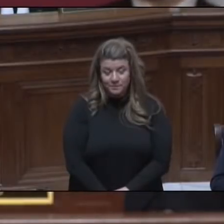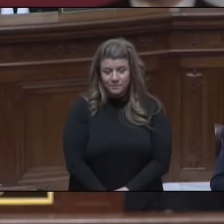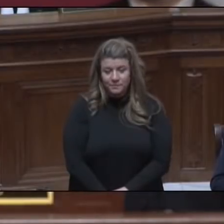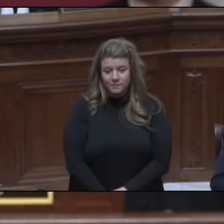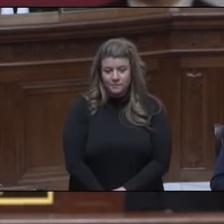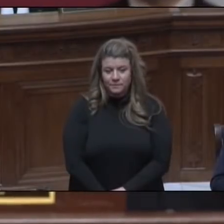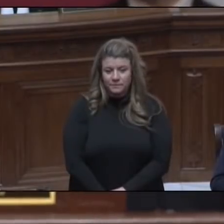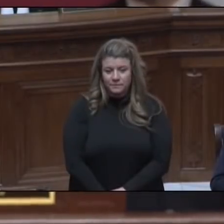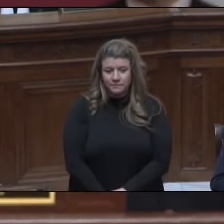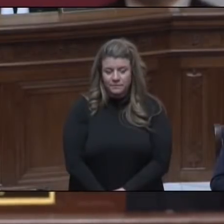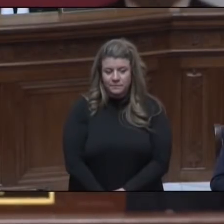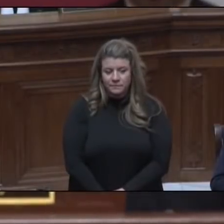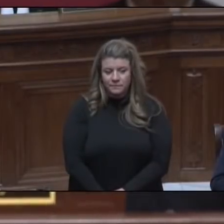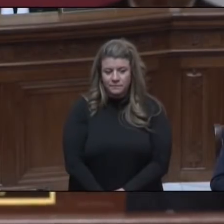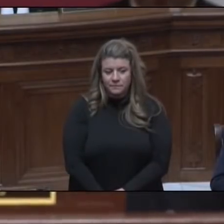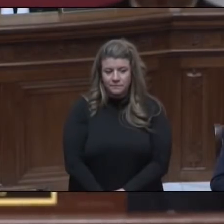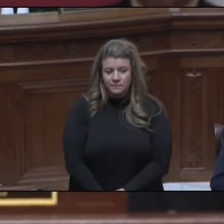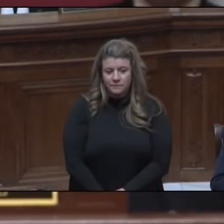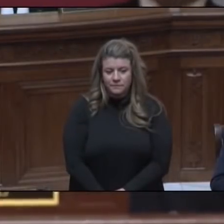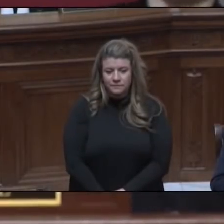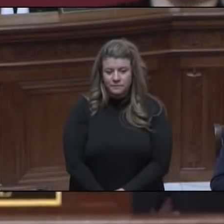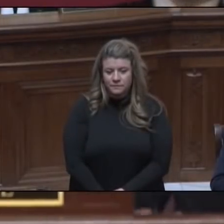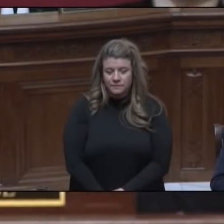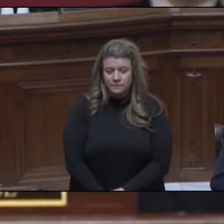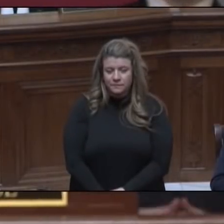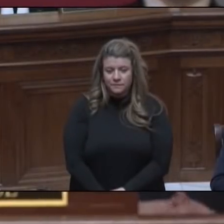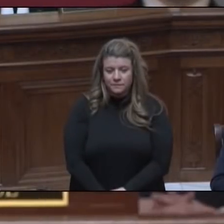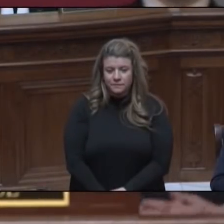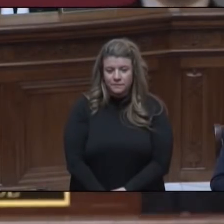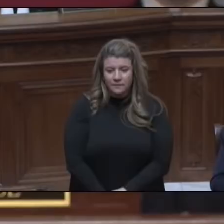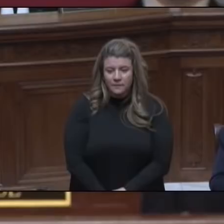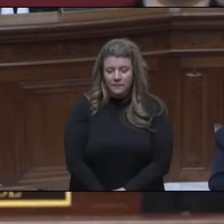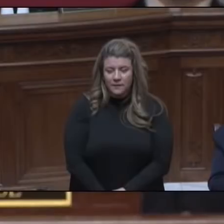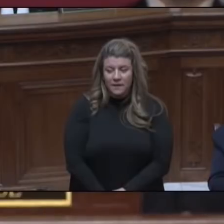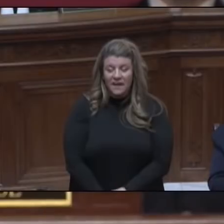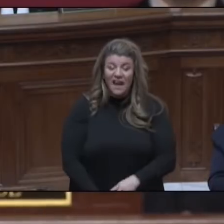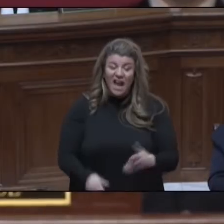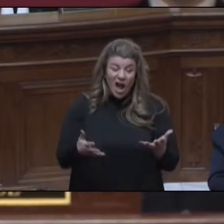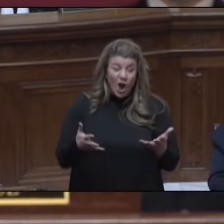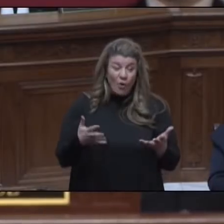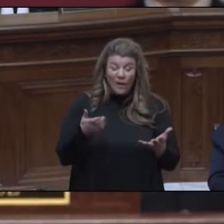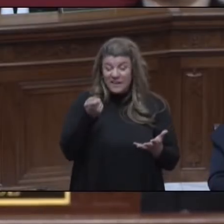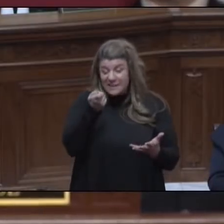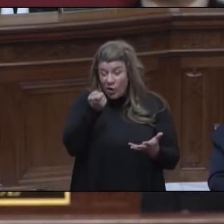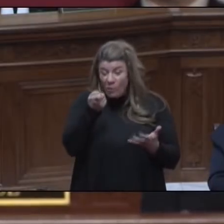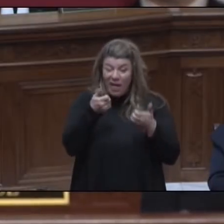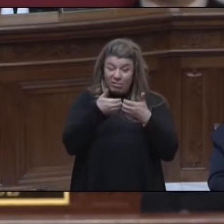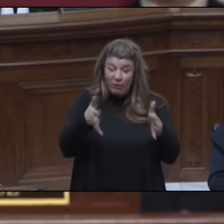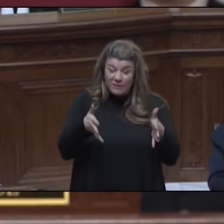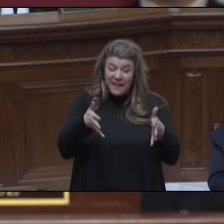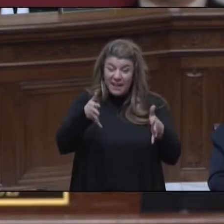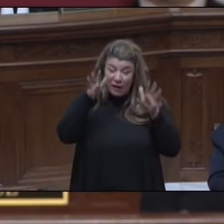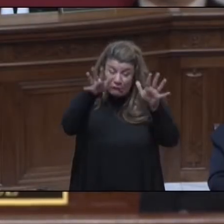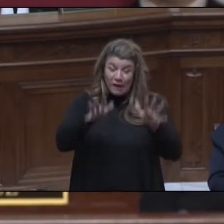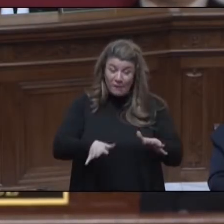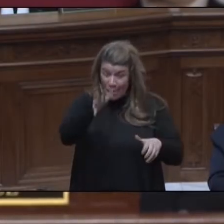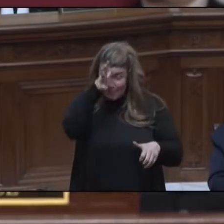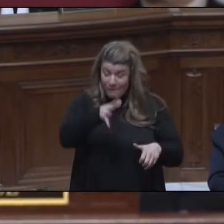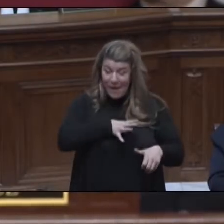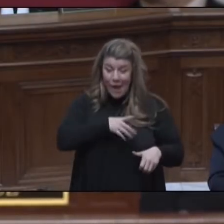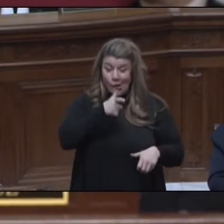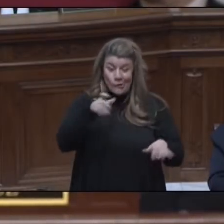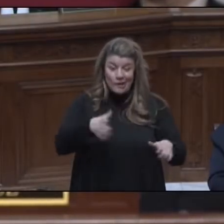We're semi-losing an incredible friend, an incredible guy that's done an amazing job with our DNR,